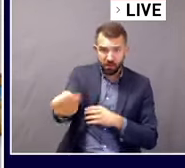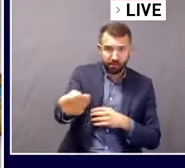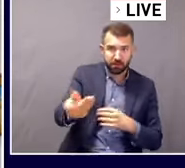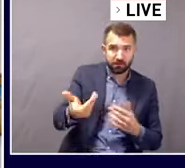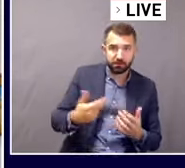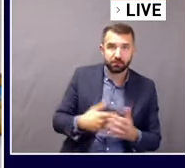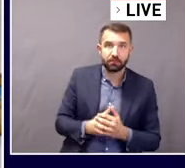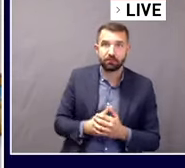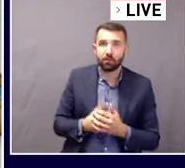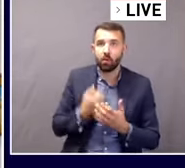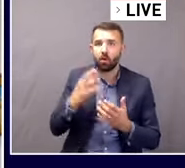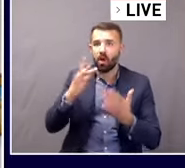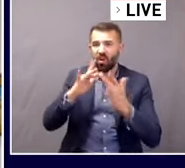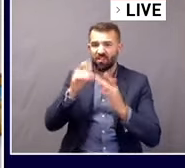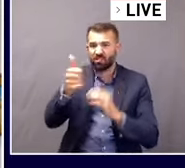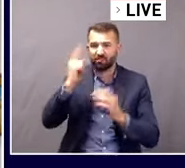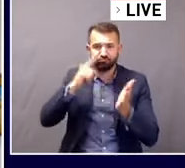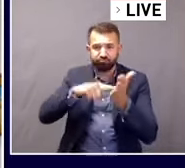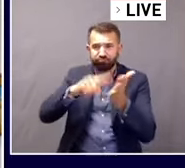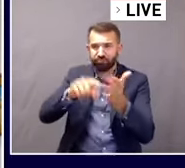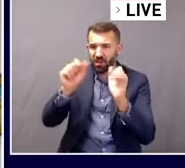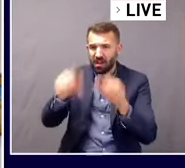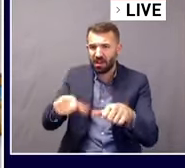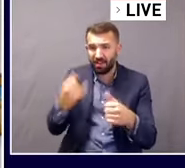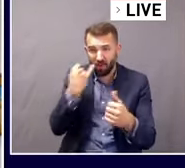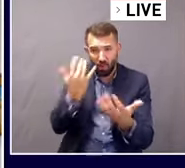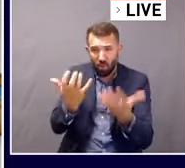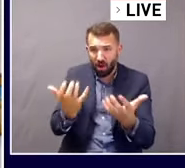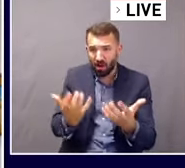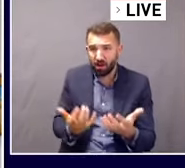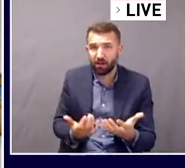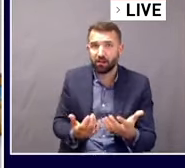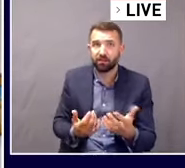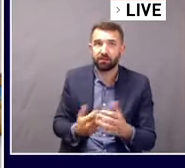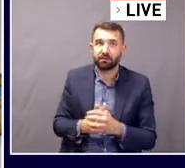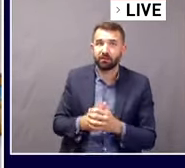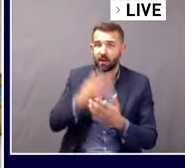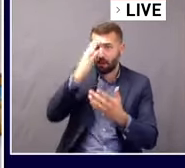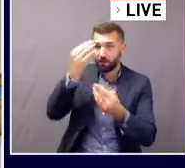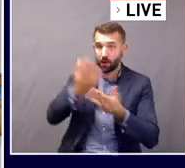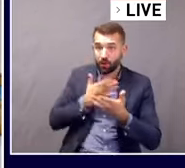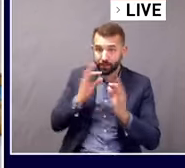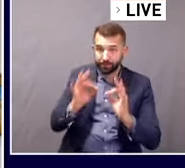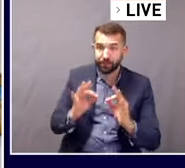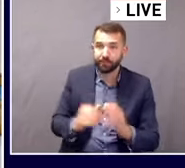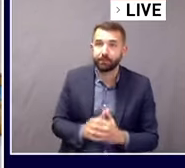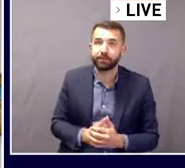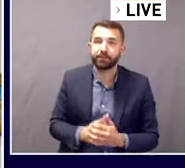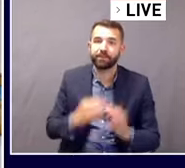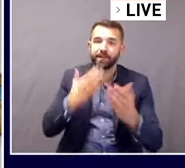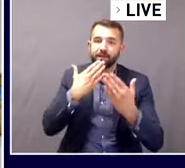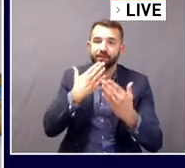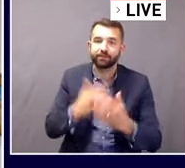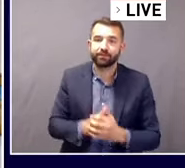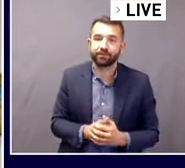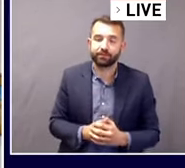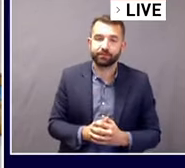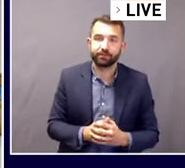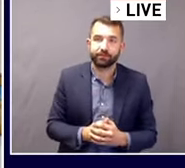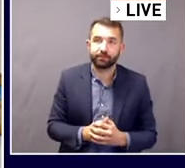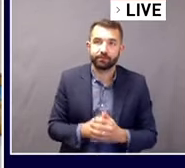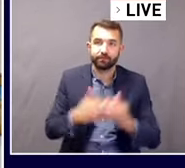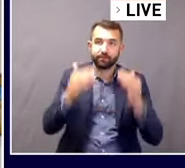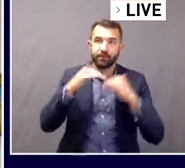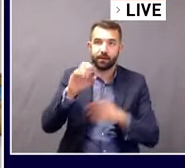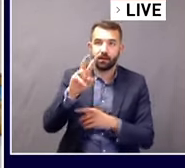them online. But if you need those references, I can get you all of those. Okay, thanks. I'm going to turn next to Evan Popp